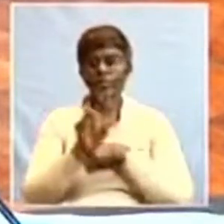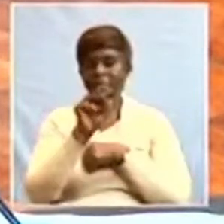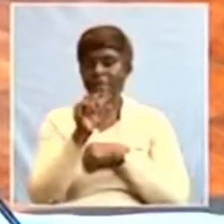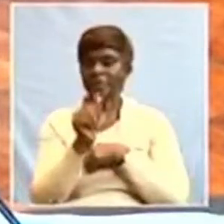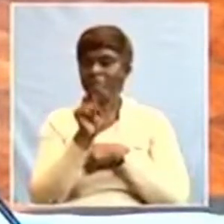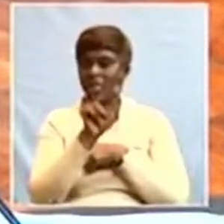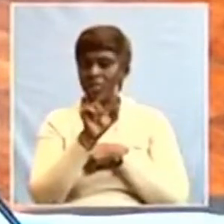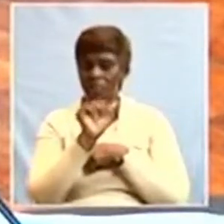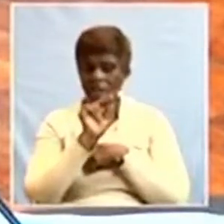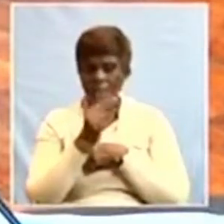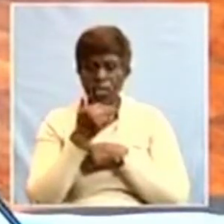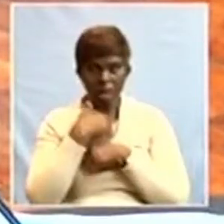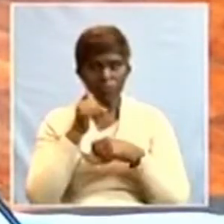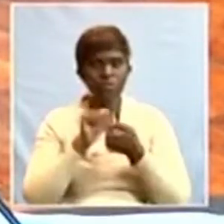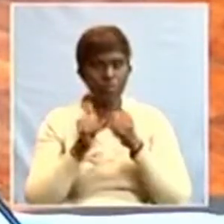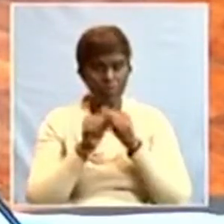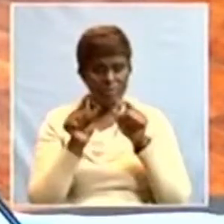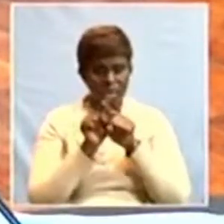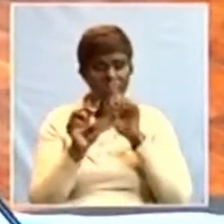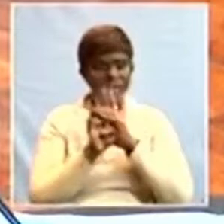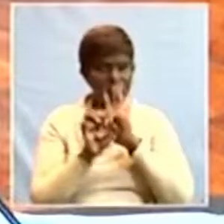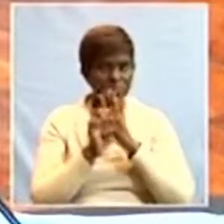have such questions.